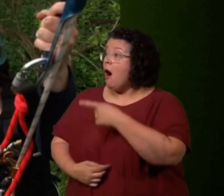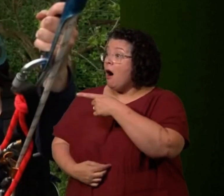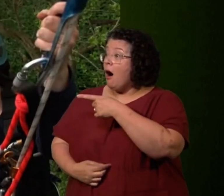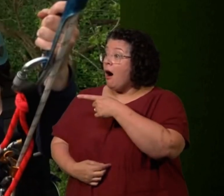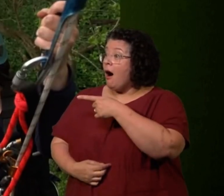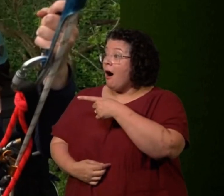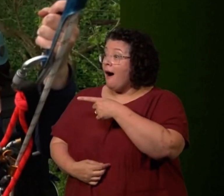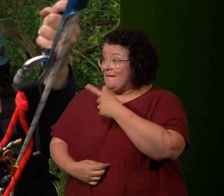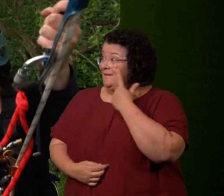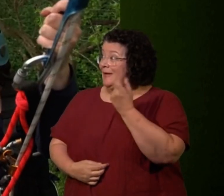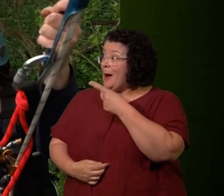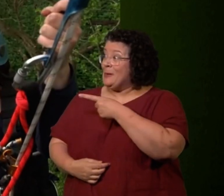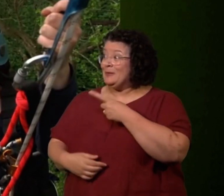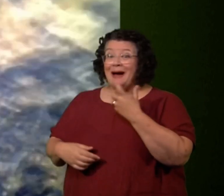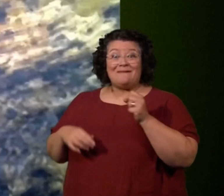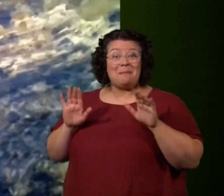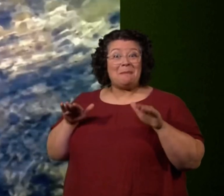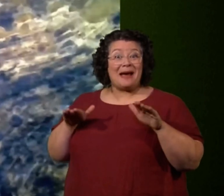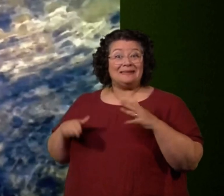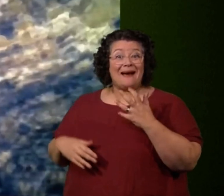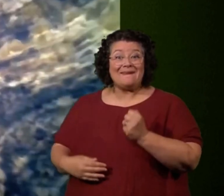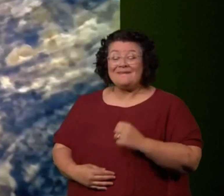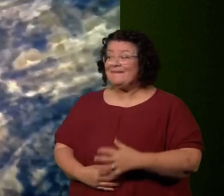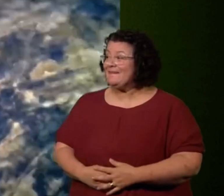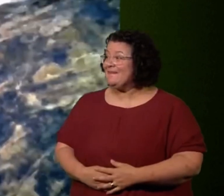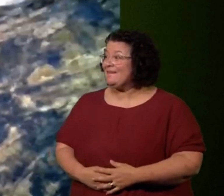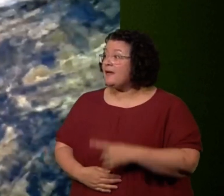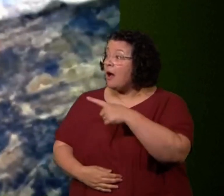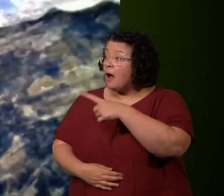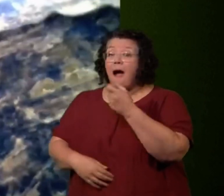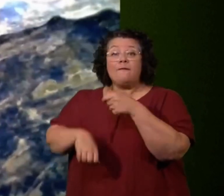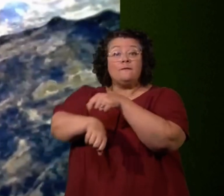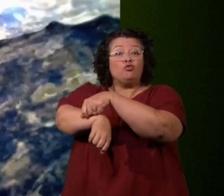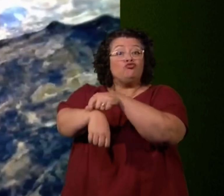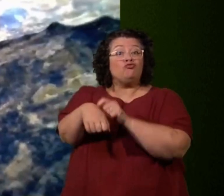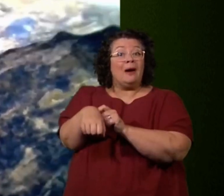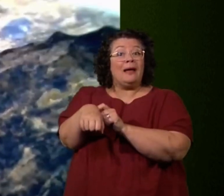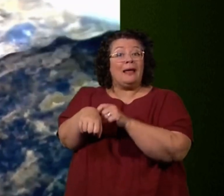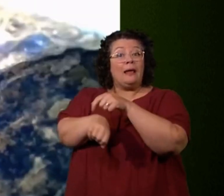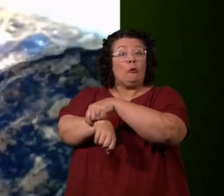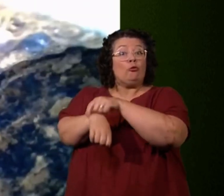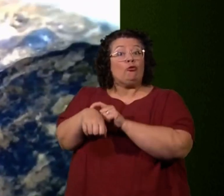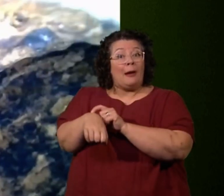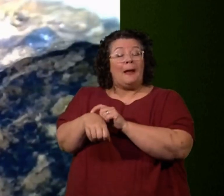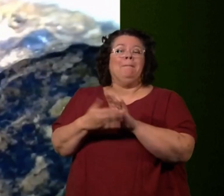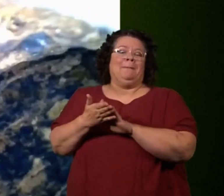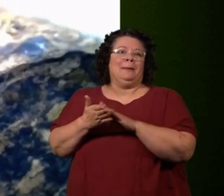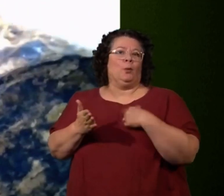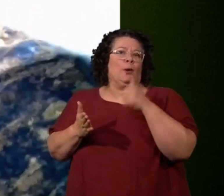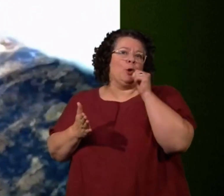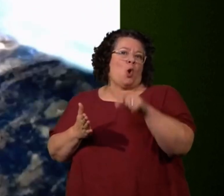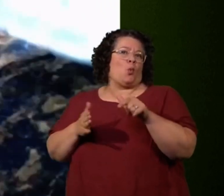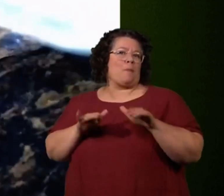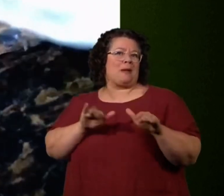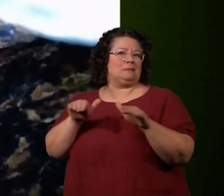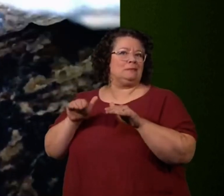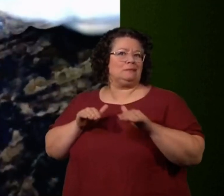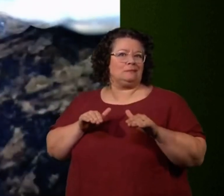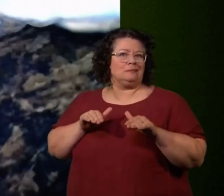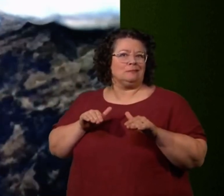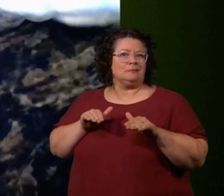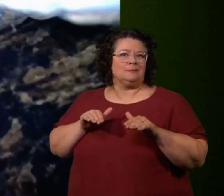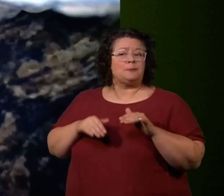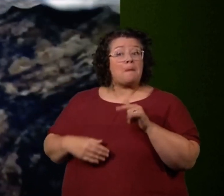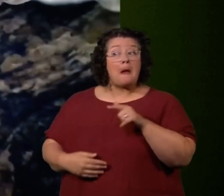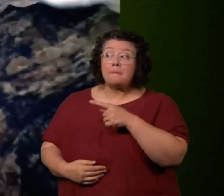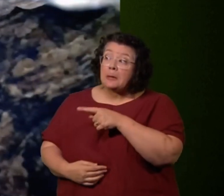Oh my God, a little face. We have bat. Oh my gosh, look. And the ring is one of the animals